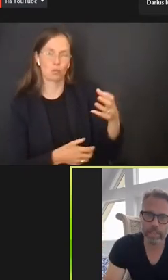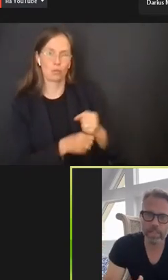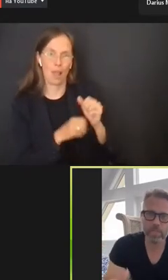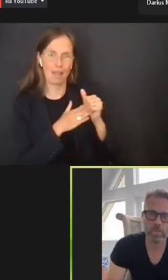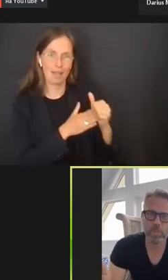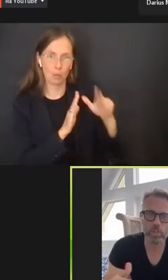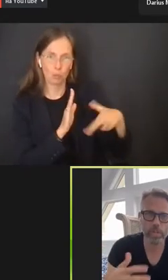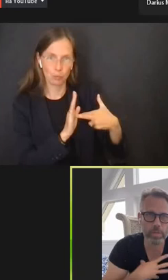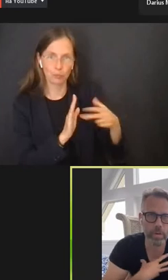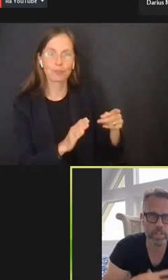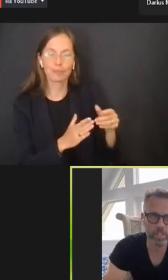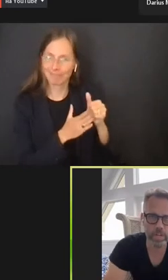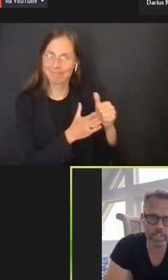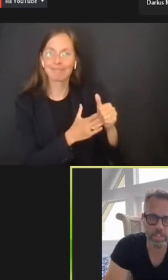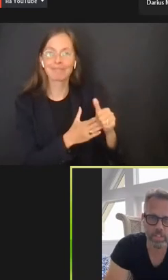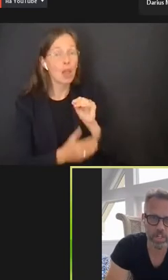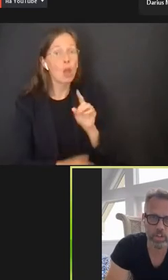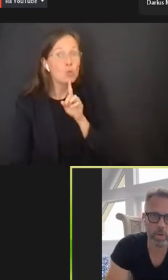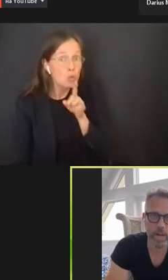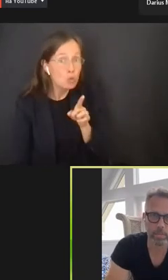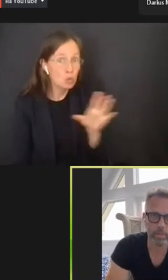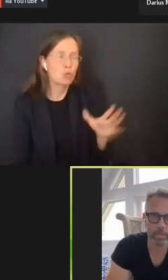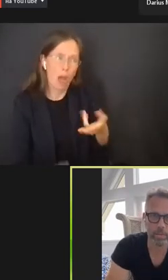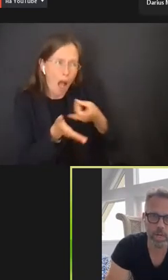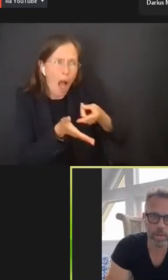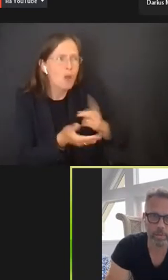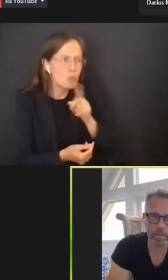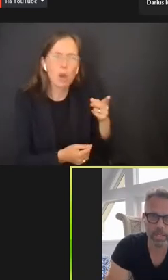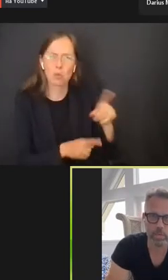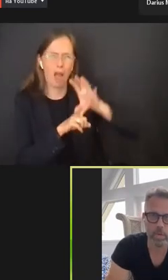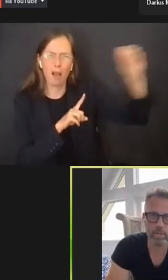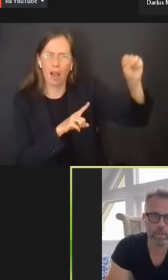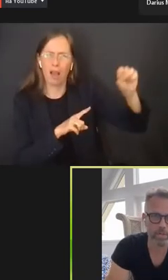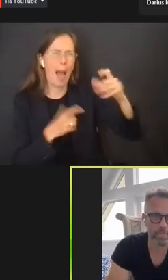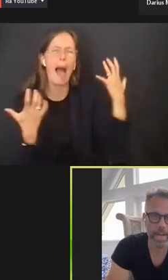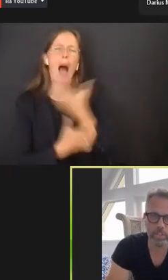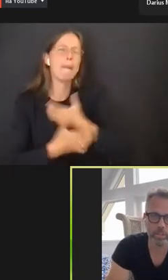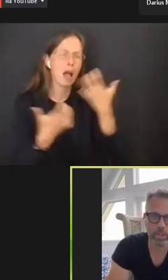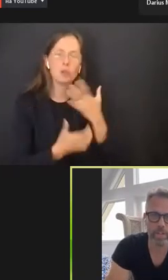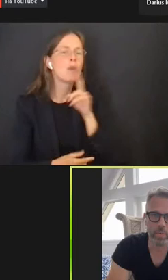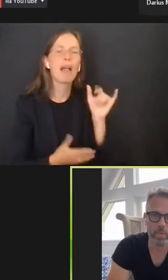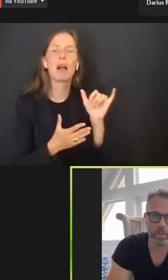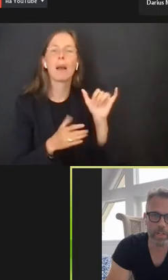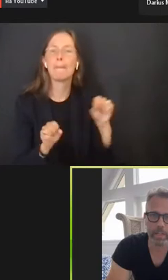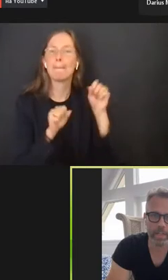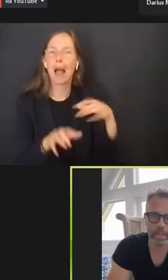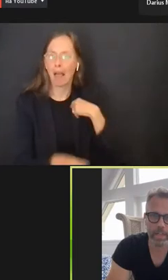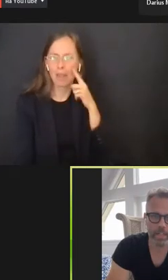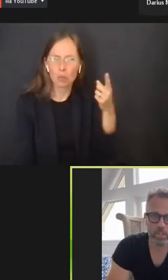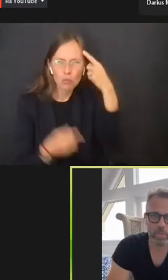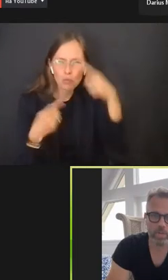And you truly, with all sincerity, did just an incredible job. Like, it was one of those magical, I think you would agree,